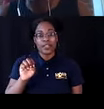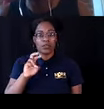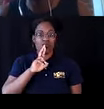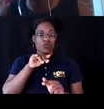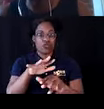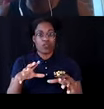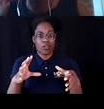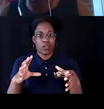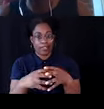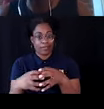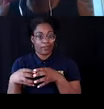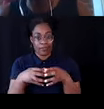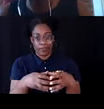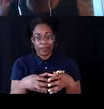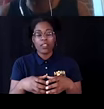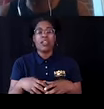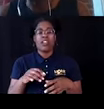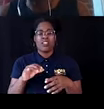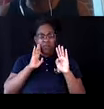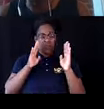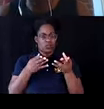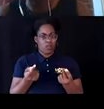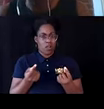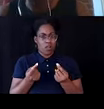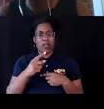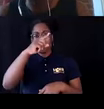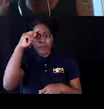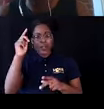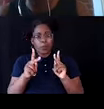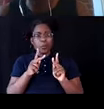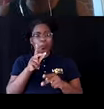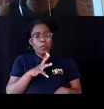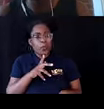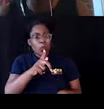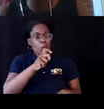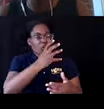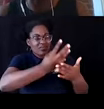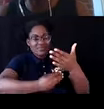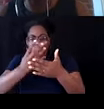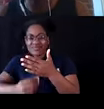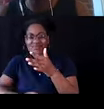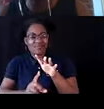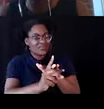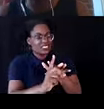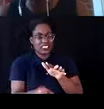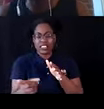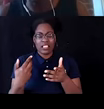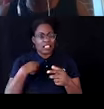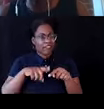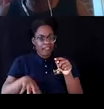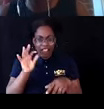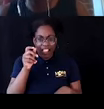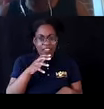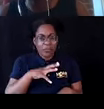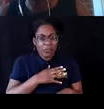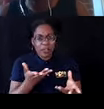disappearance of Black women in the Boston area and Mashpee-Wampanoag territory, and the lack of any attention that